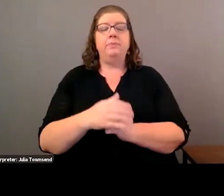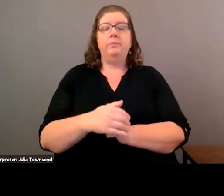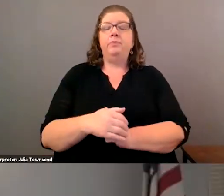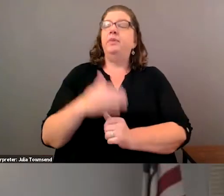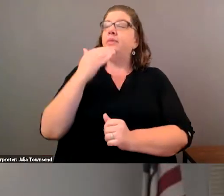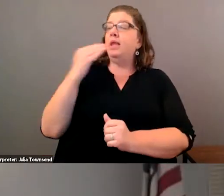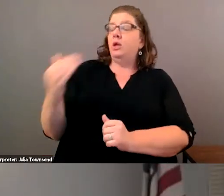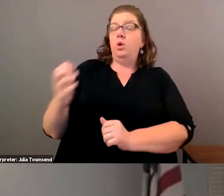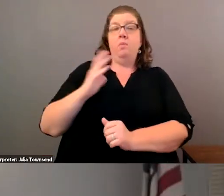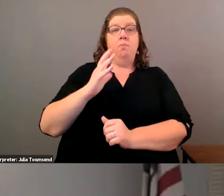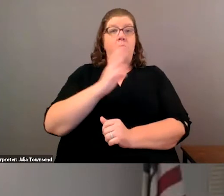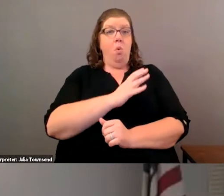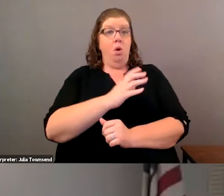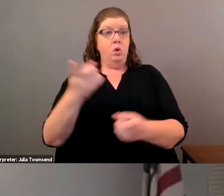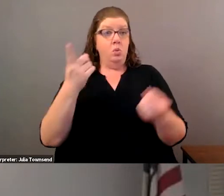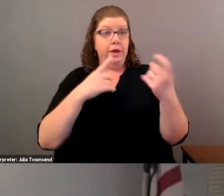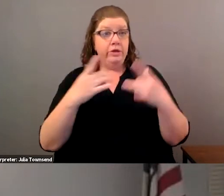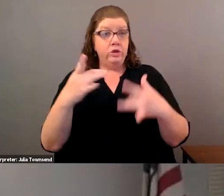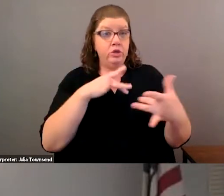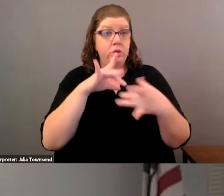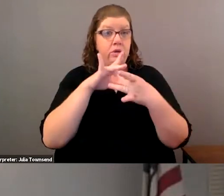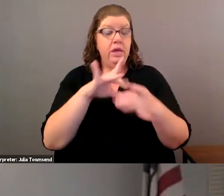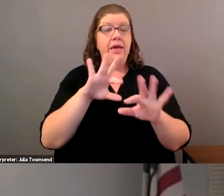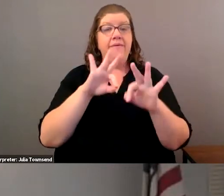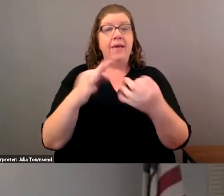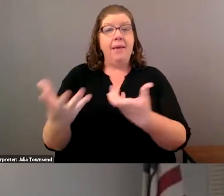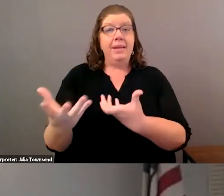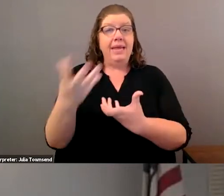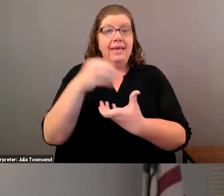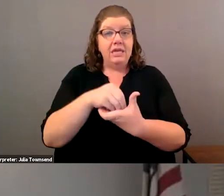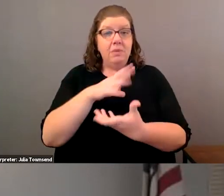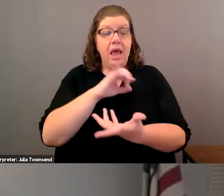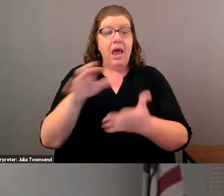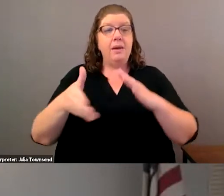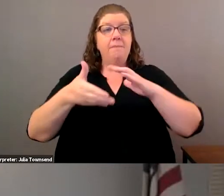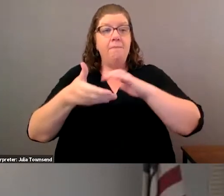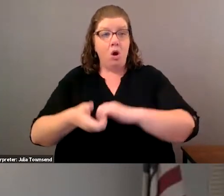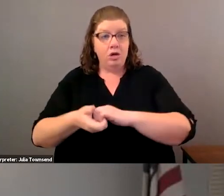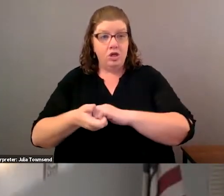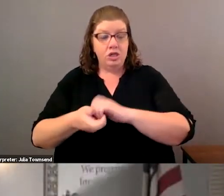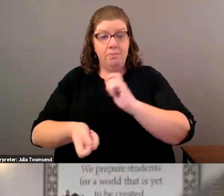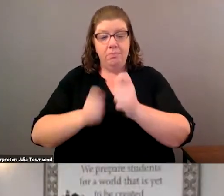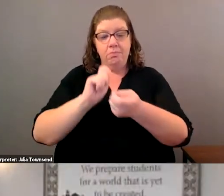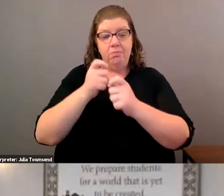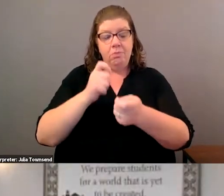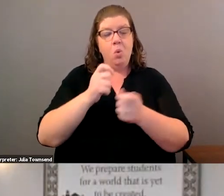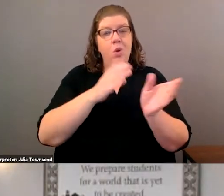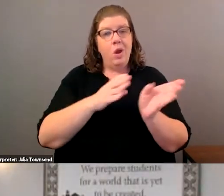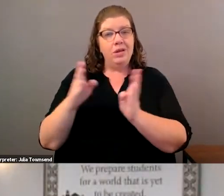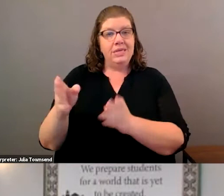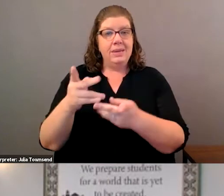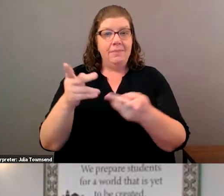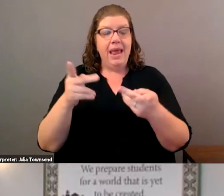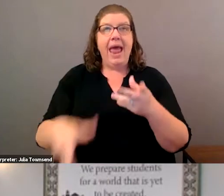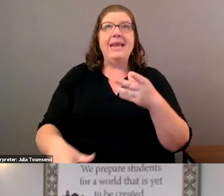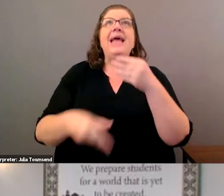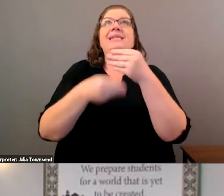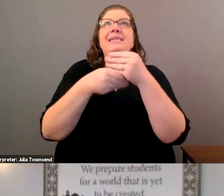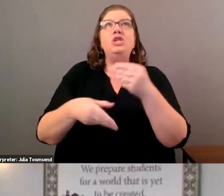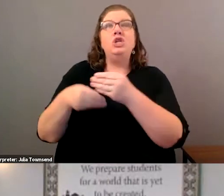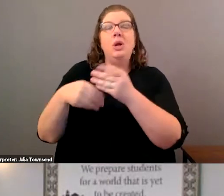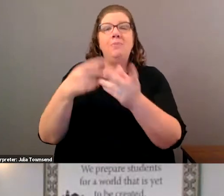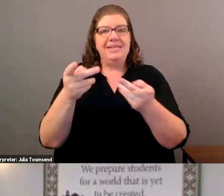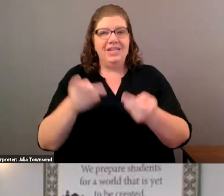members, any questions or concerns regarding the family engagement and partnership reorganization and additional